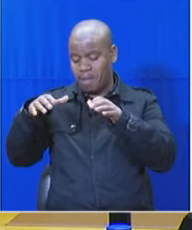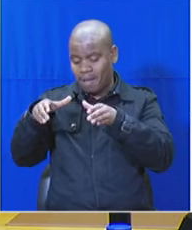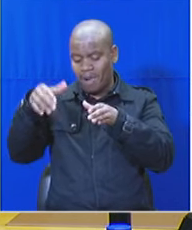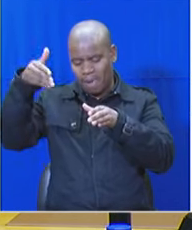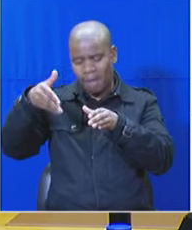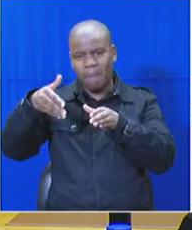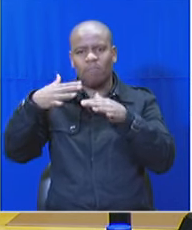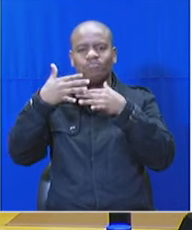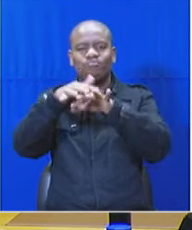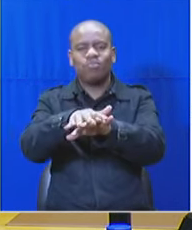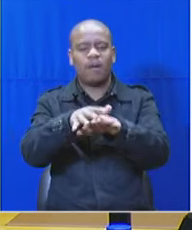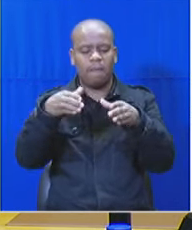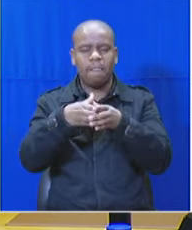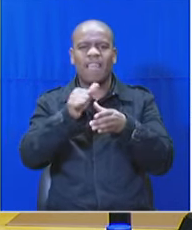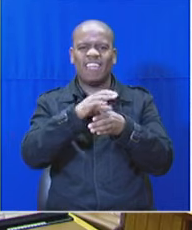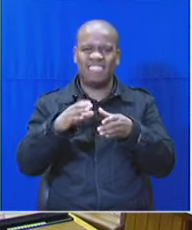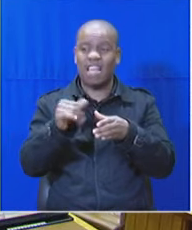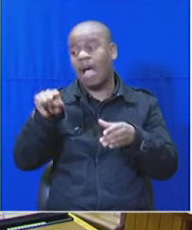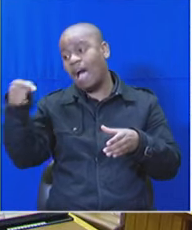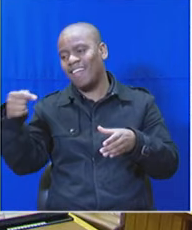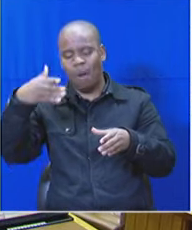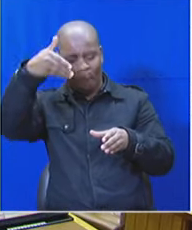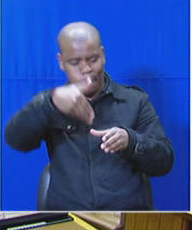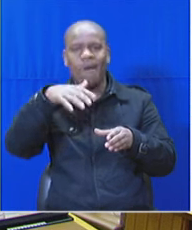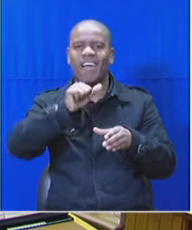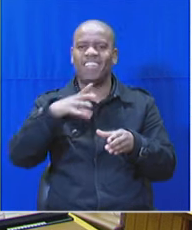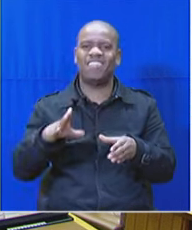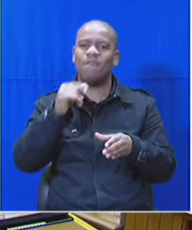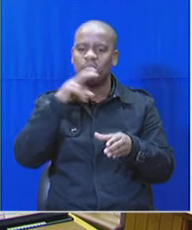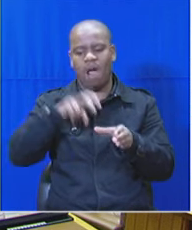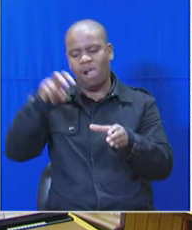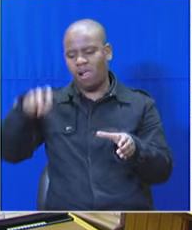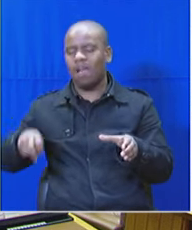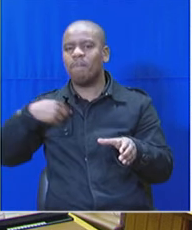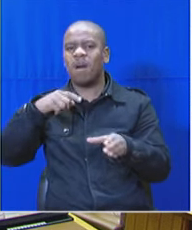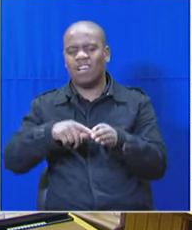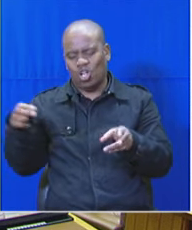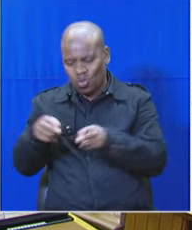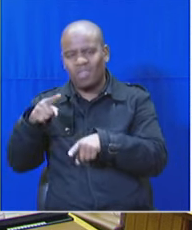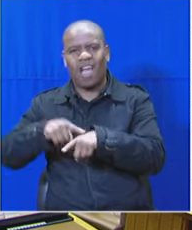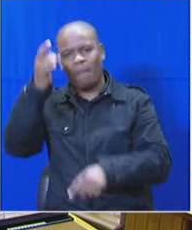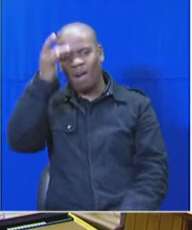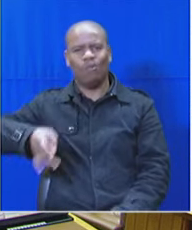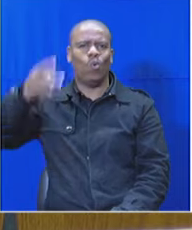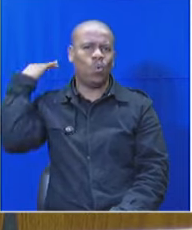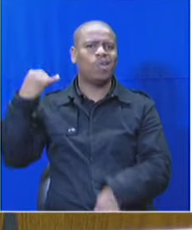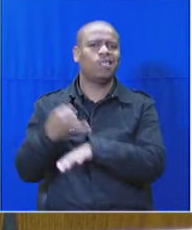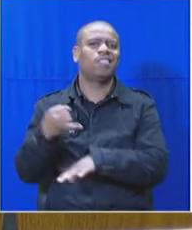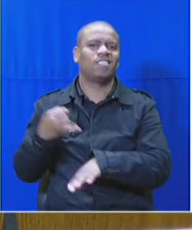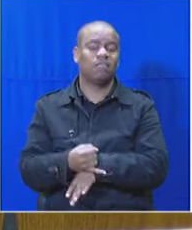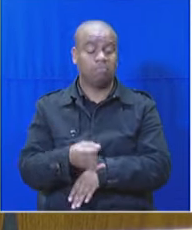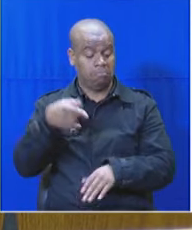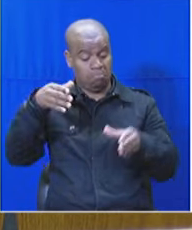Some of them were part of the ANC, they've just forgotten. It's taken them very, very short time to forget. It says